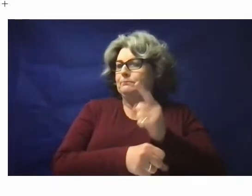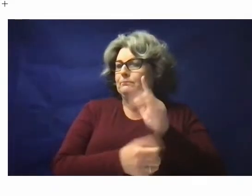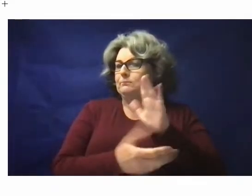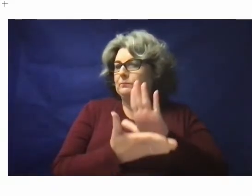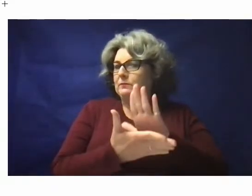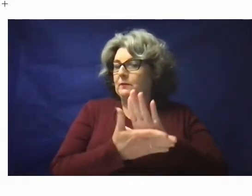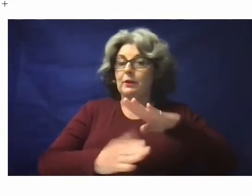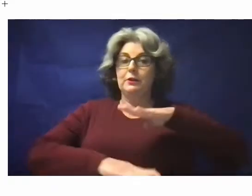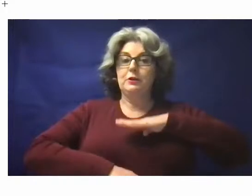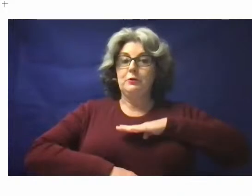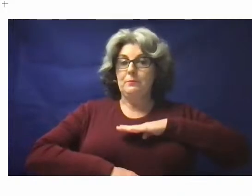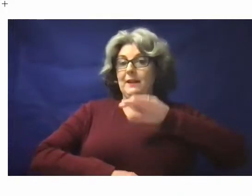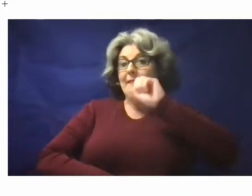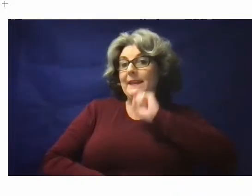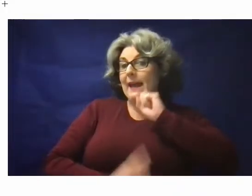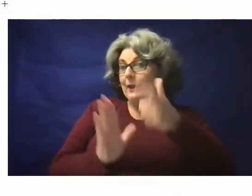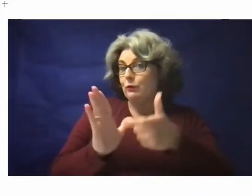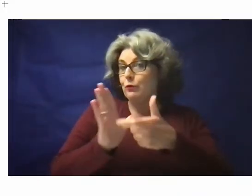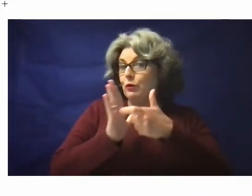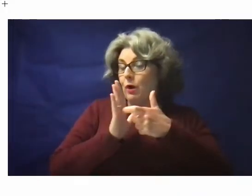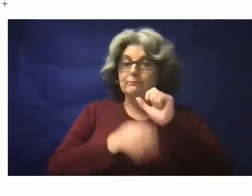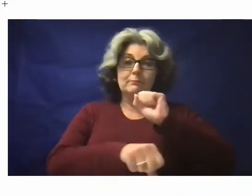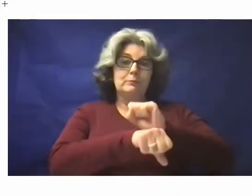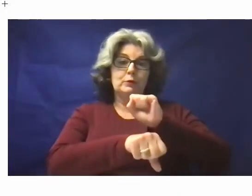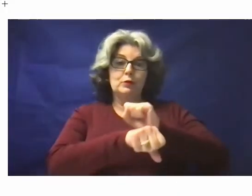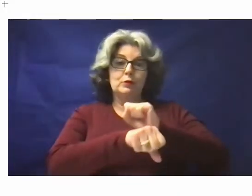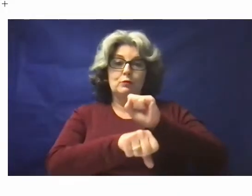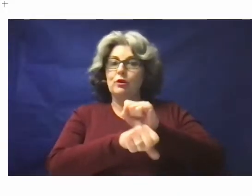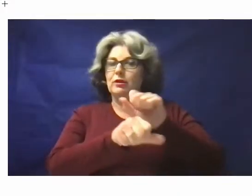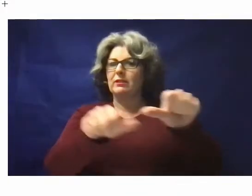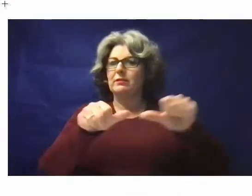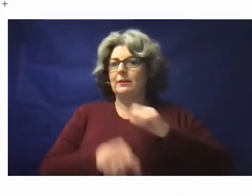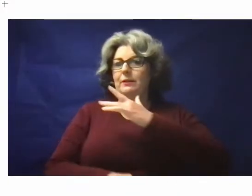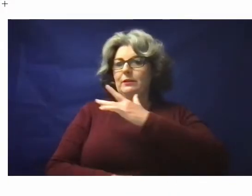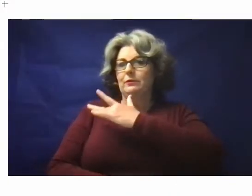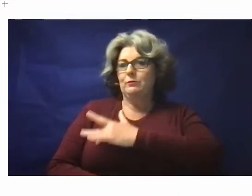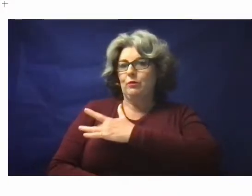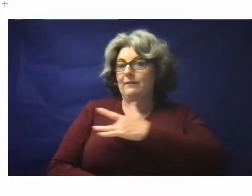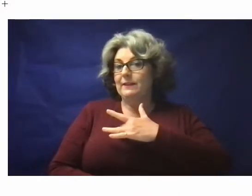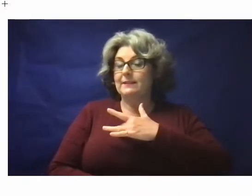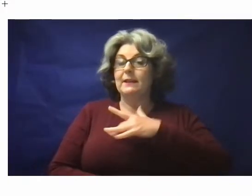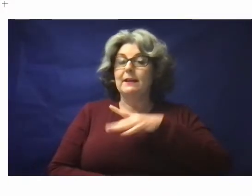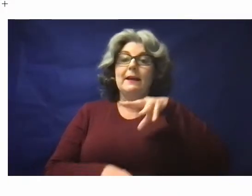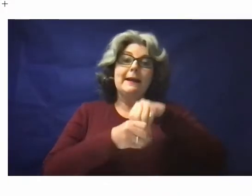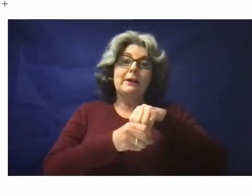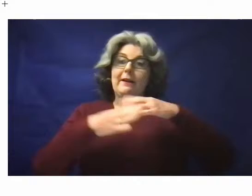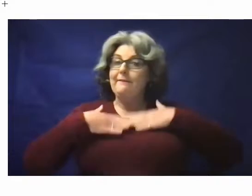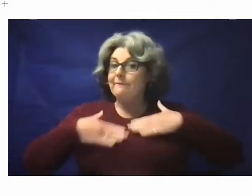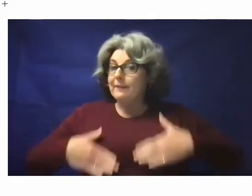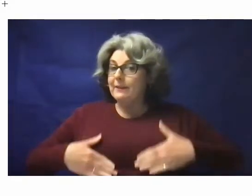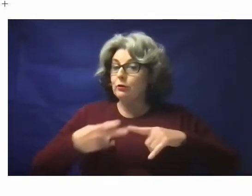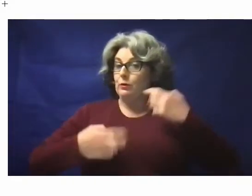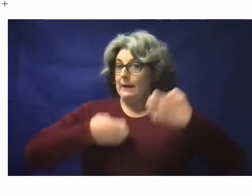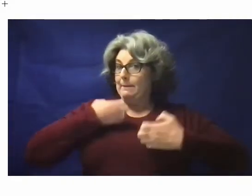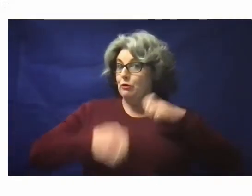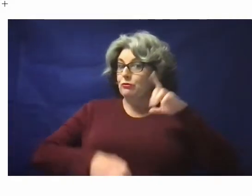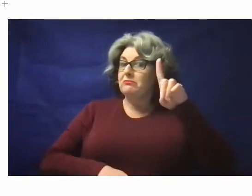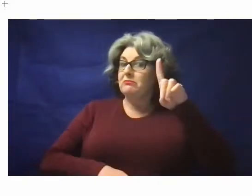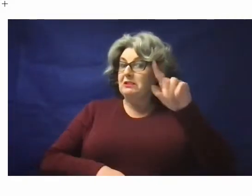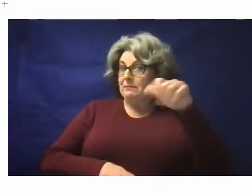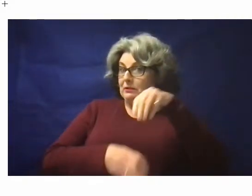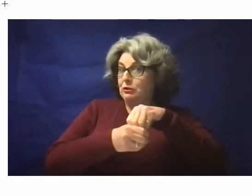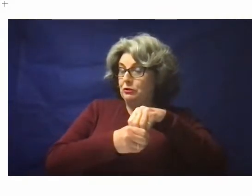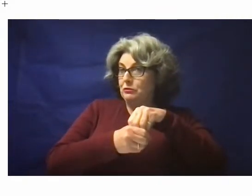minimum age requirement to work in your province. This includes students with physical or emotional disabilities deemed to have